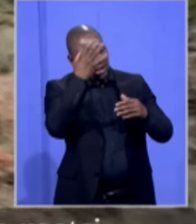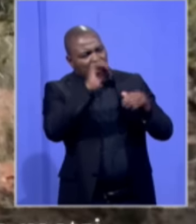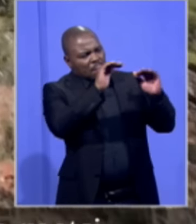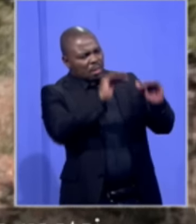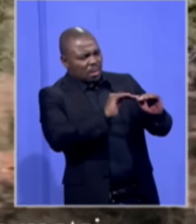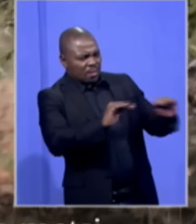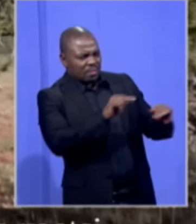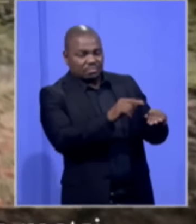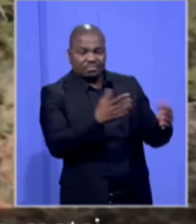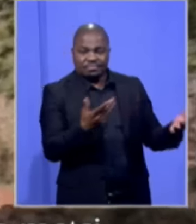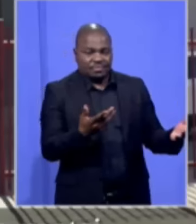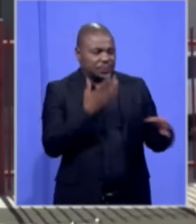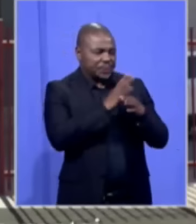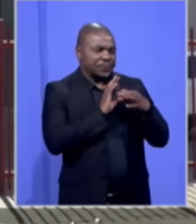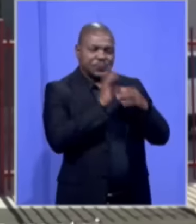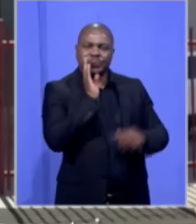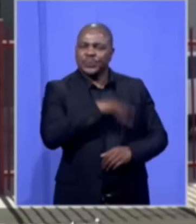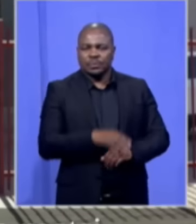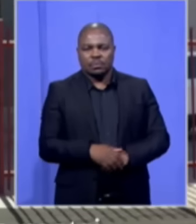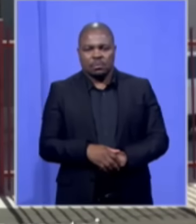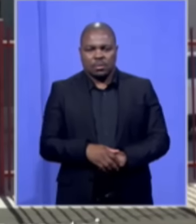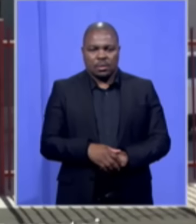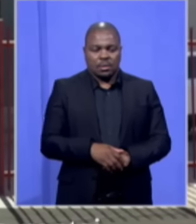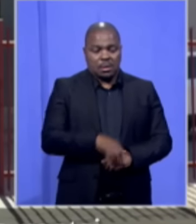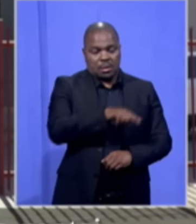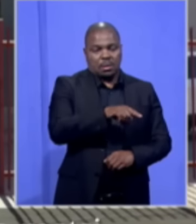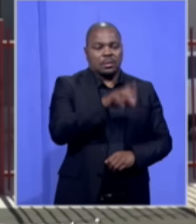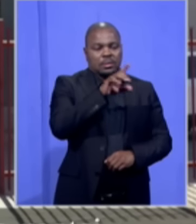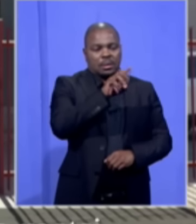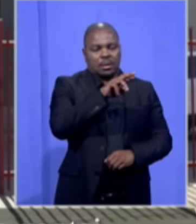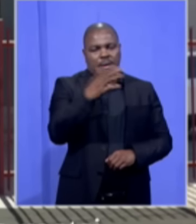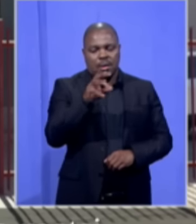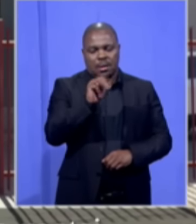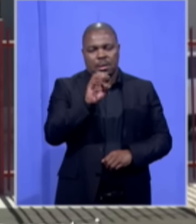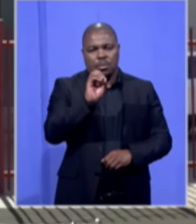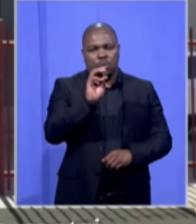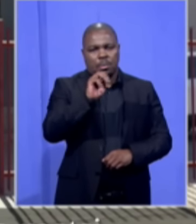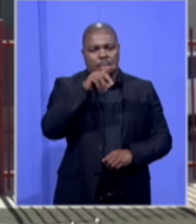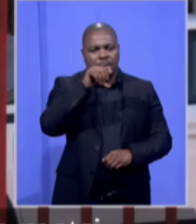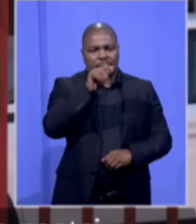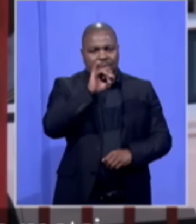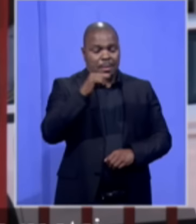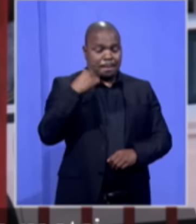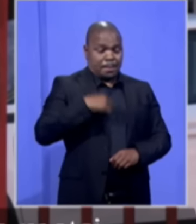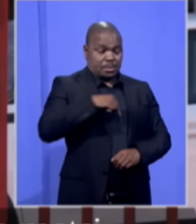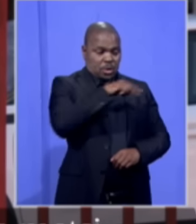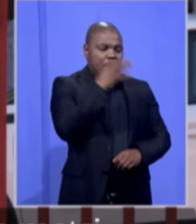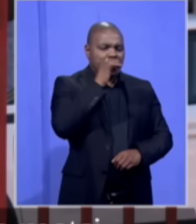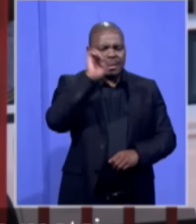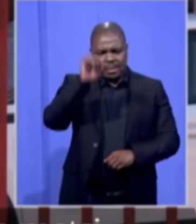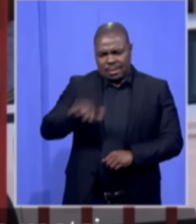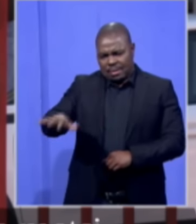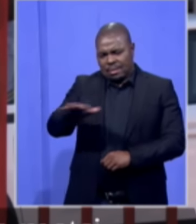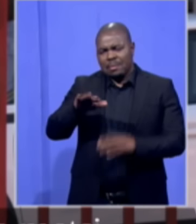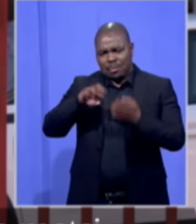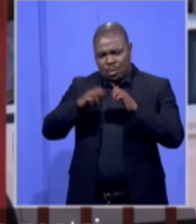gore tirisano mmogo ga e yo. Ga ba gare masepala wa Sedika wa Dr. Ruth Segomotsi Mompati wa re o itse dikgwetlho tsa kolong tsa